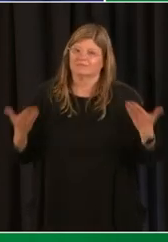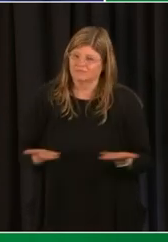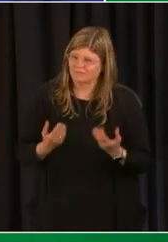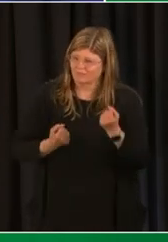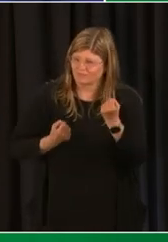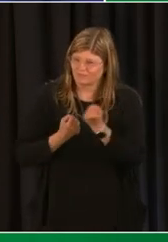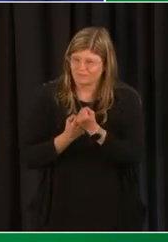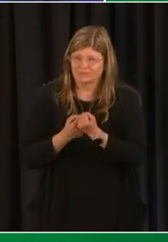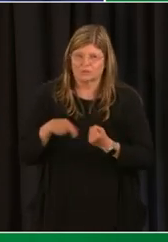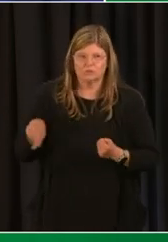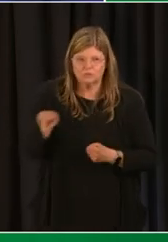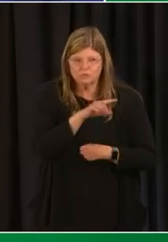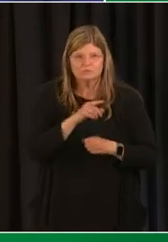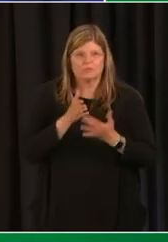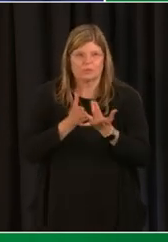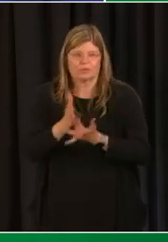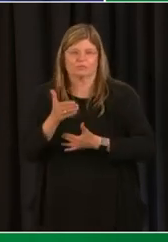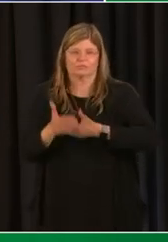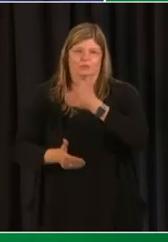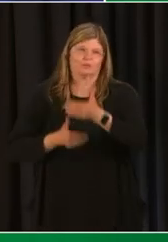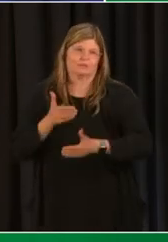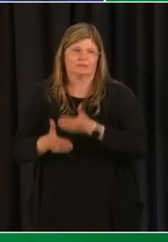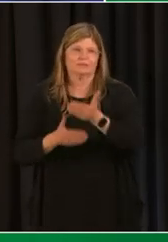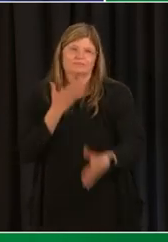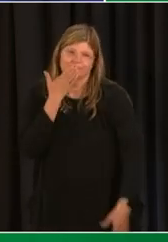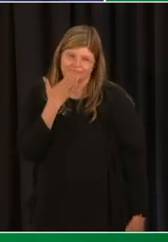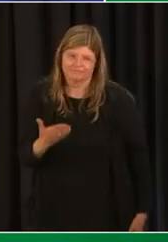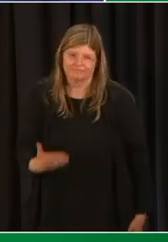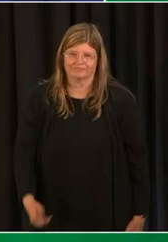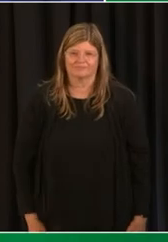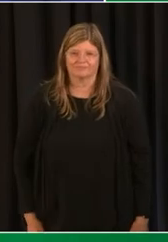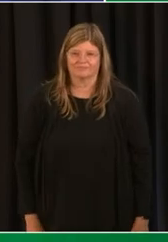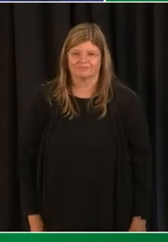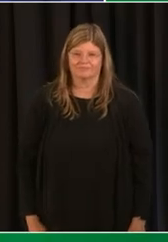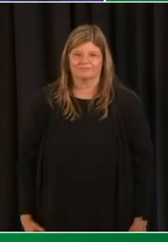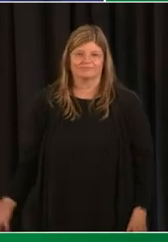support you through the process. Thank you. So